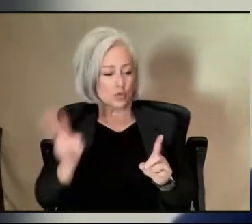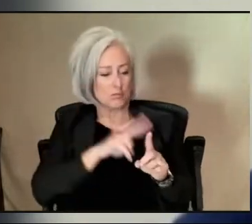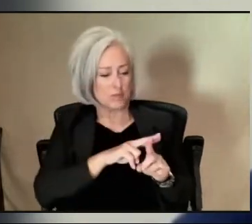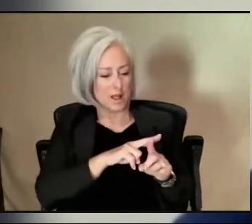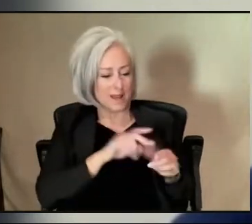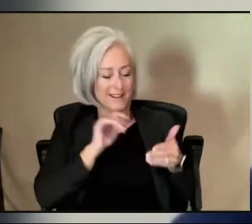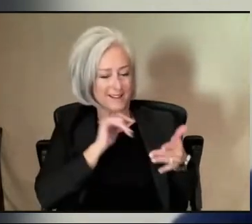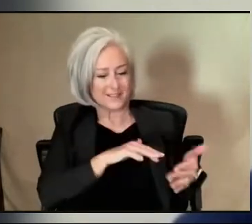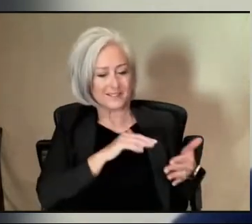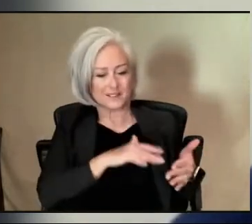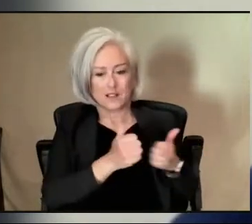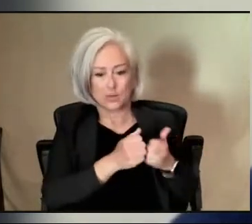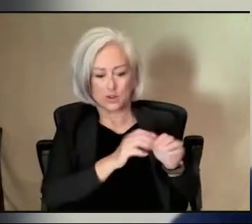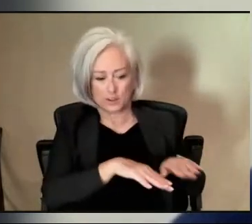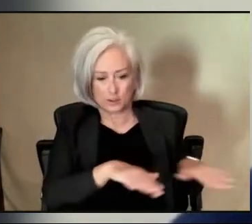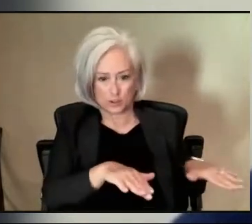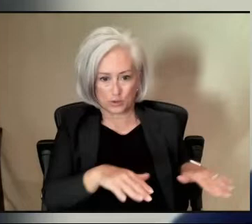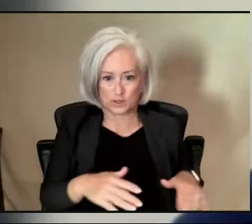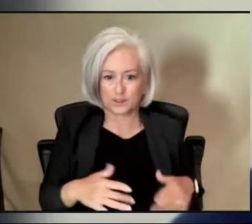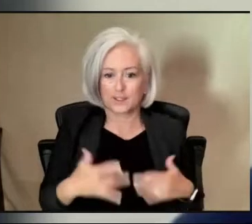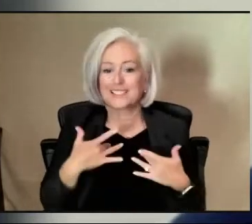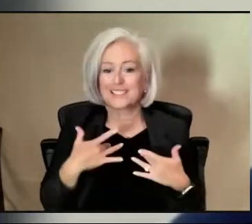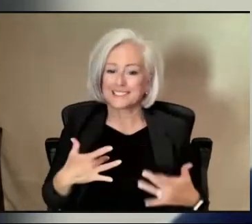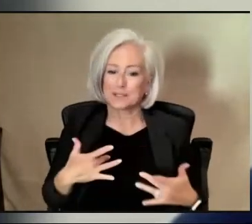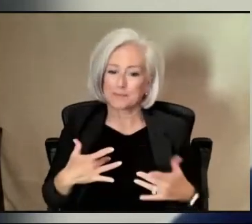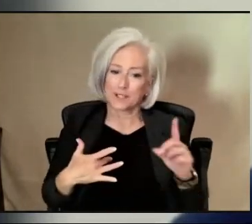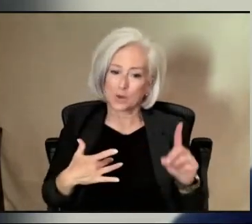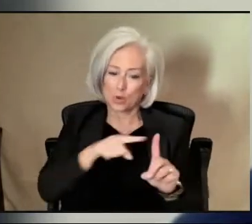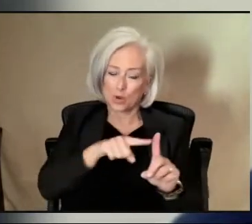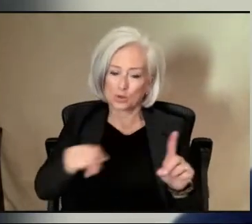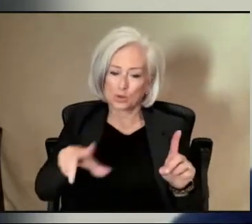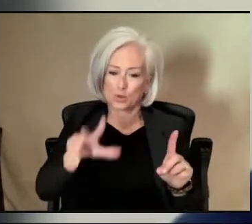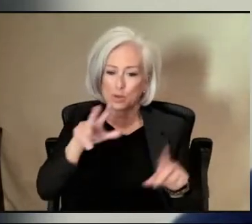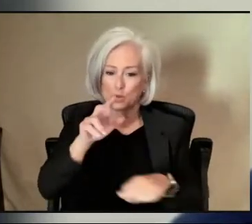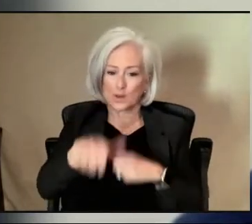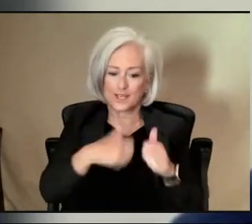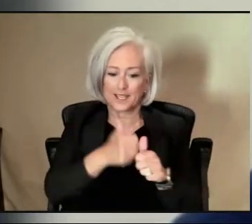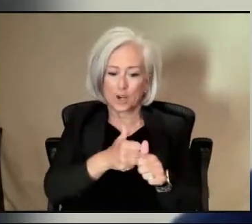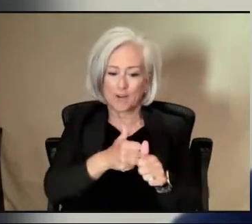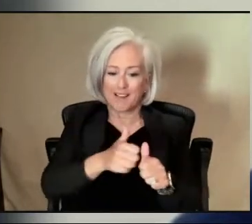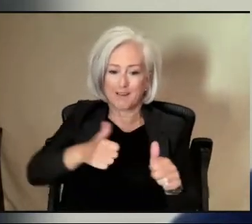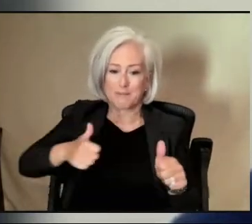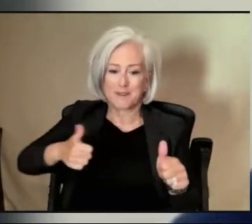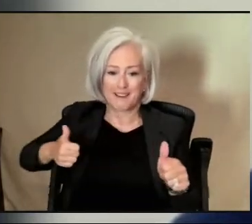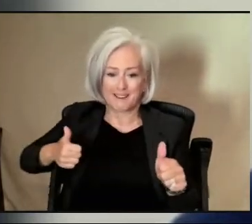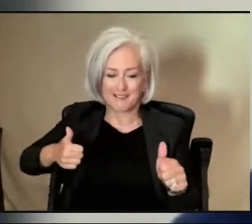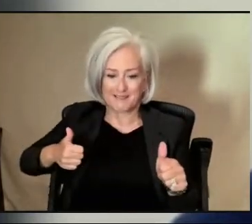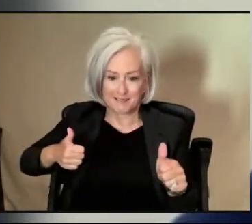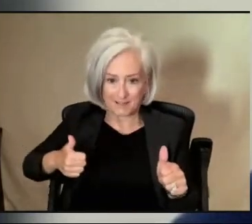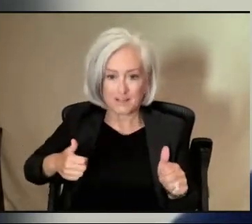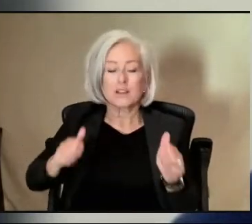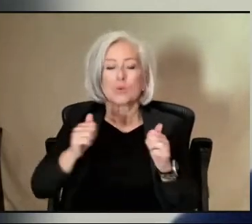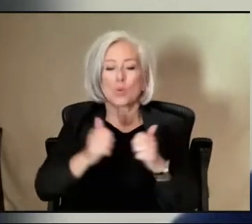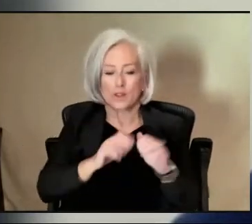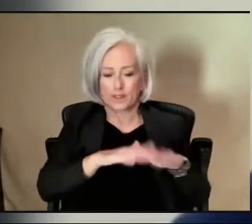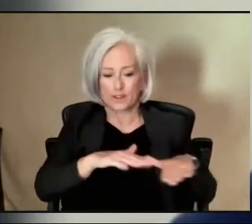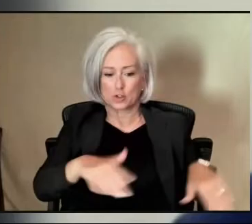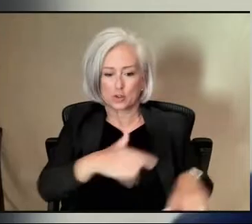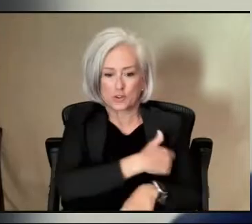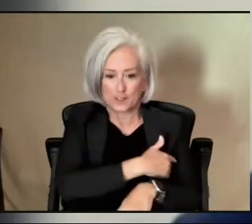there's usually a 1 to 3 year lag behind the adult vaccines, and it's mainly for